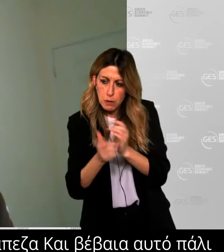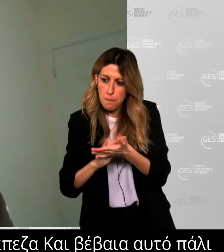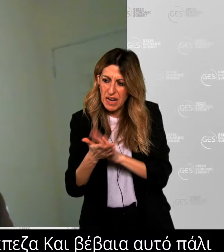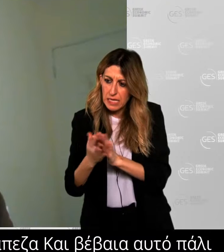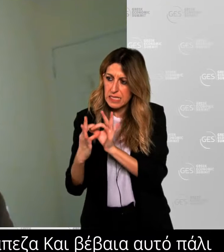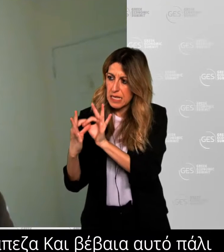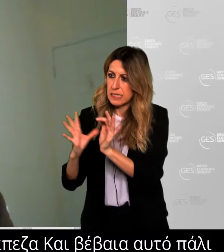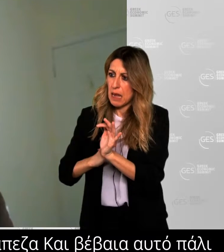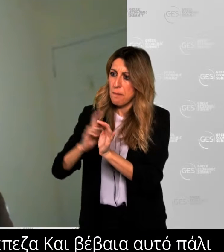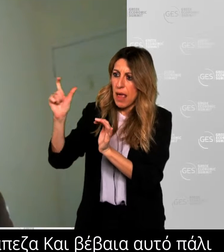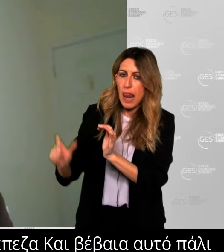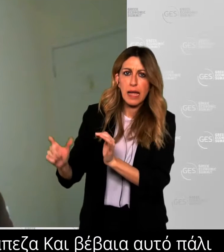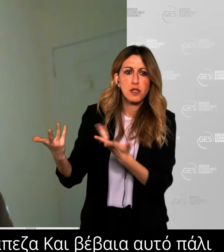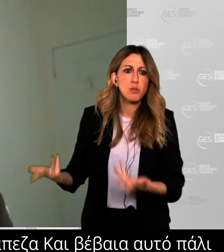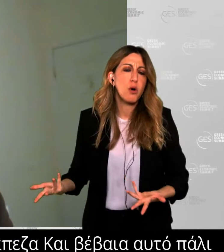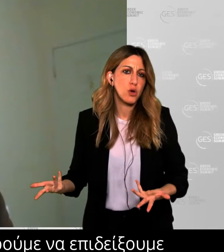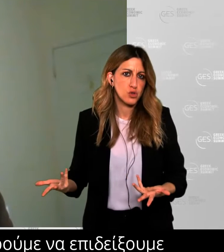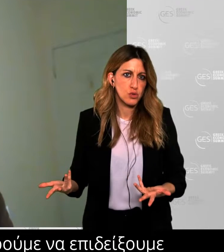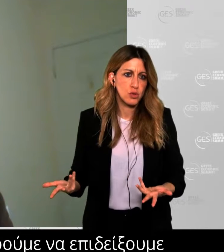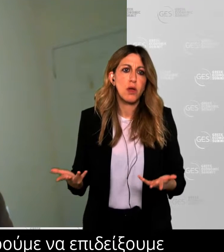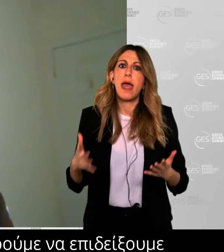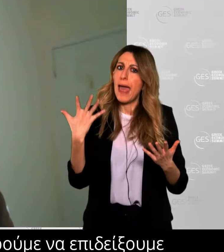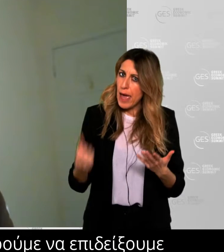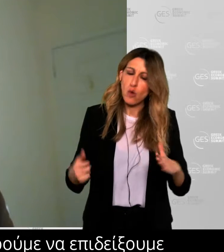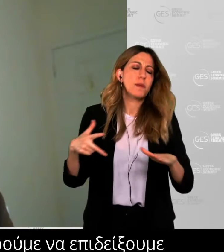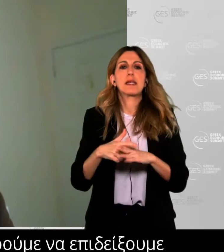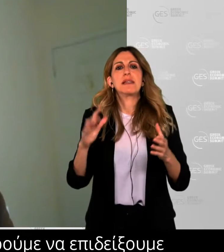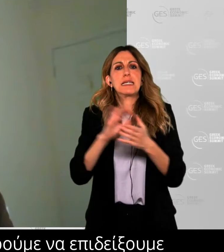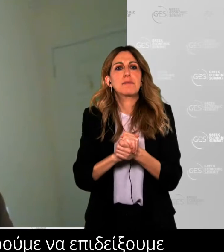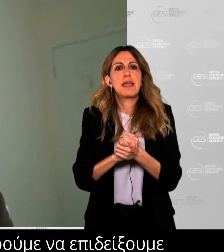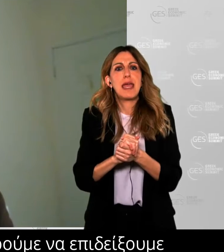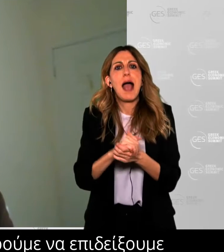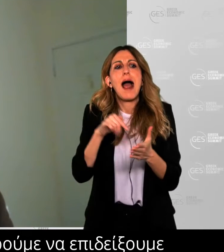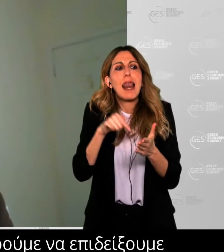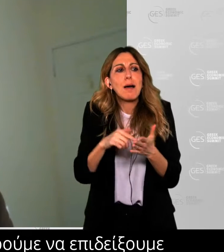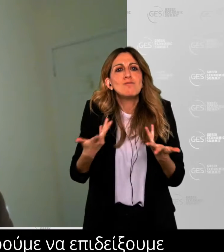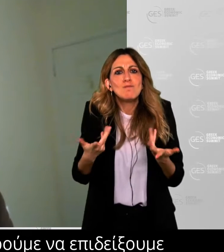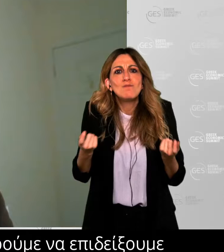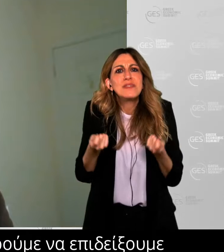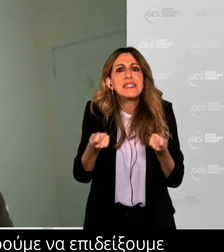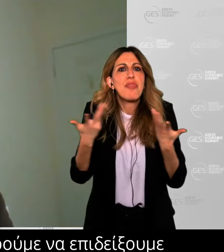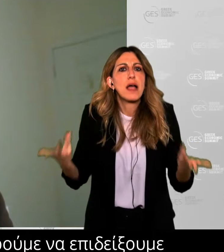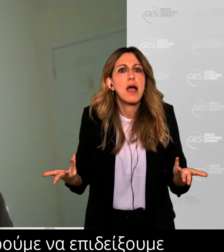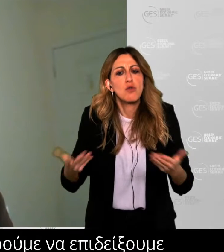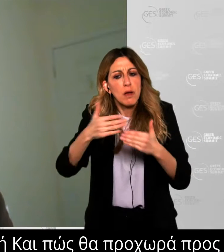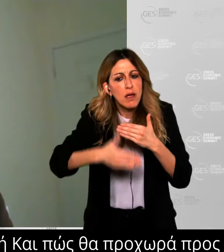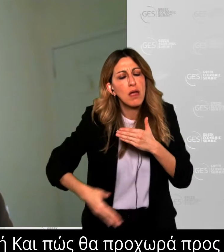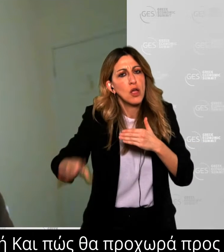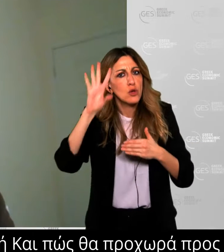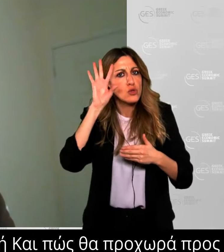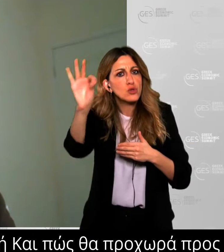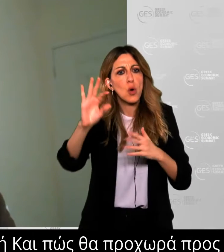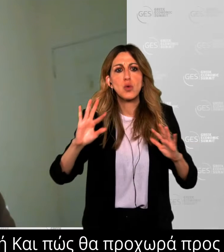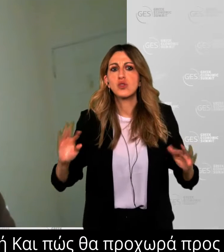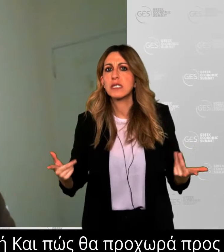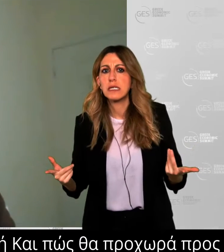Financial Alliance for Net Zero is progressing towards those net zero goals? The 130 trillion, are we moving it at the right pace and at